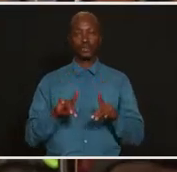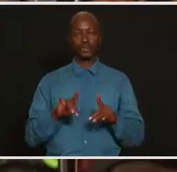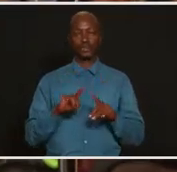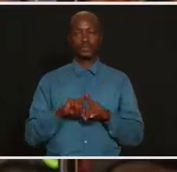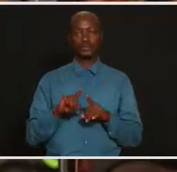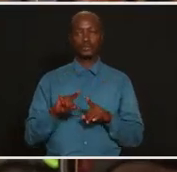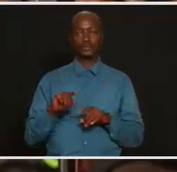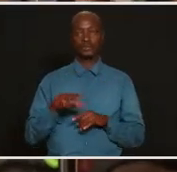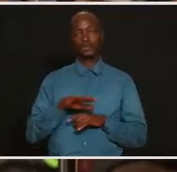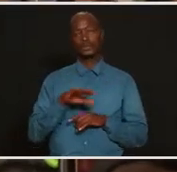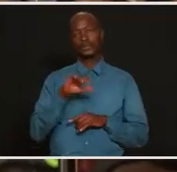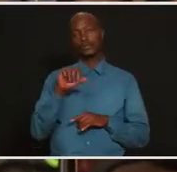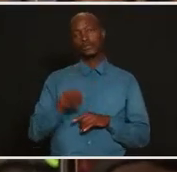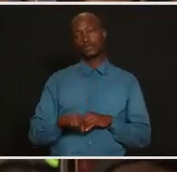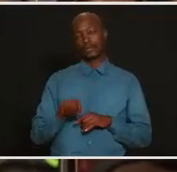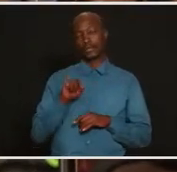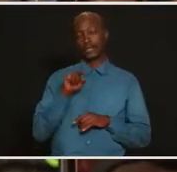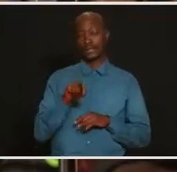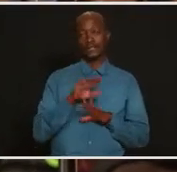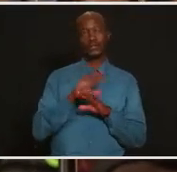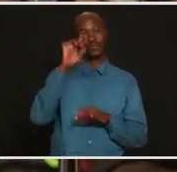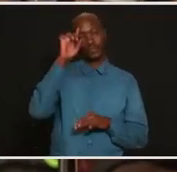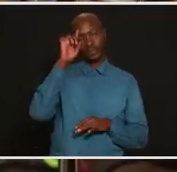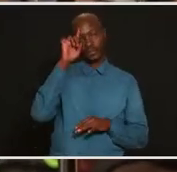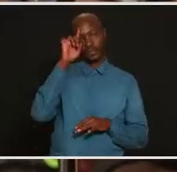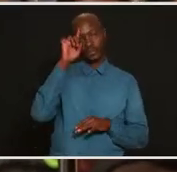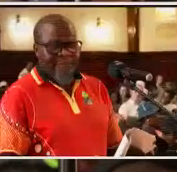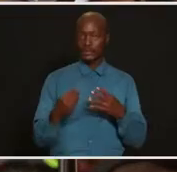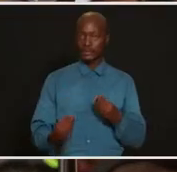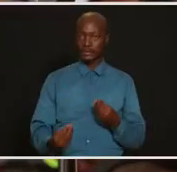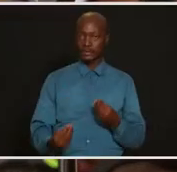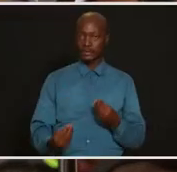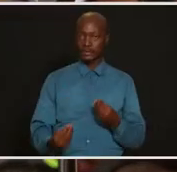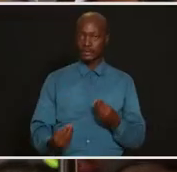and that of a black child in general